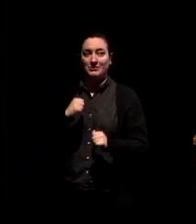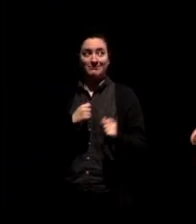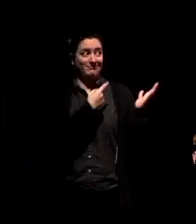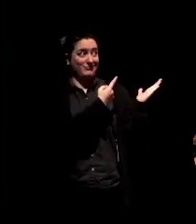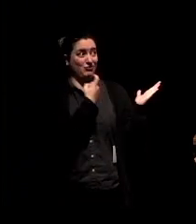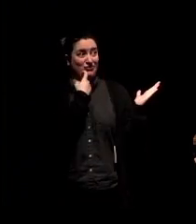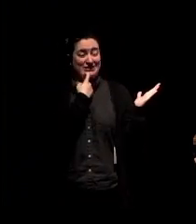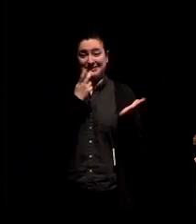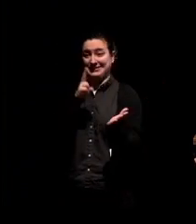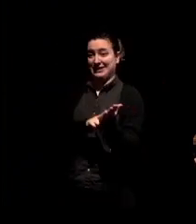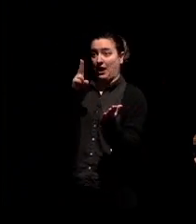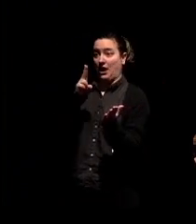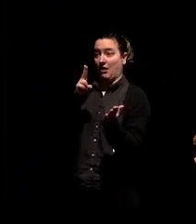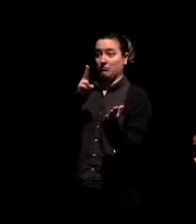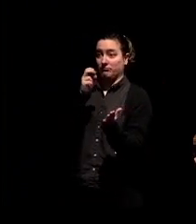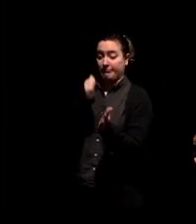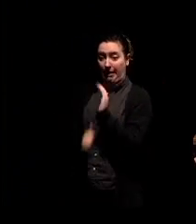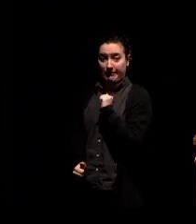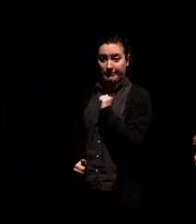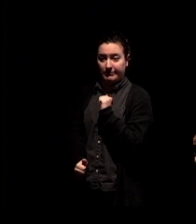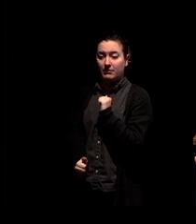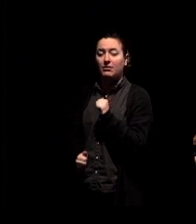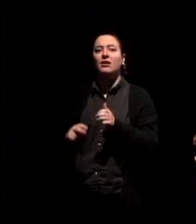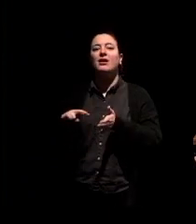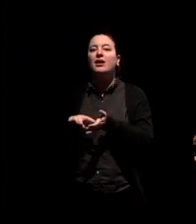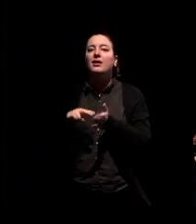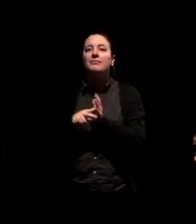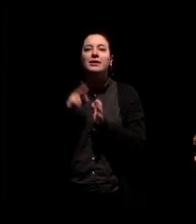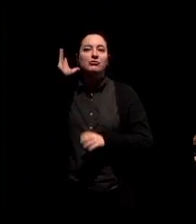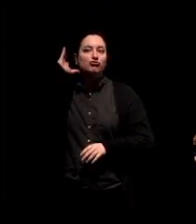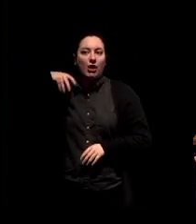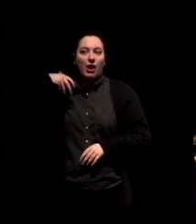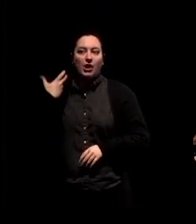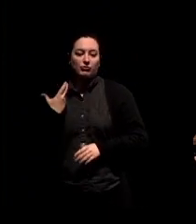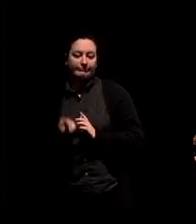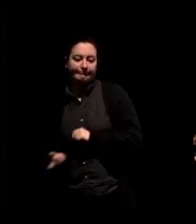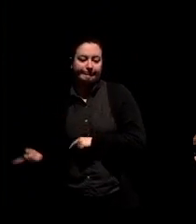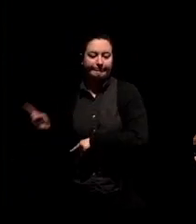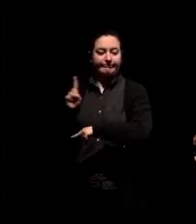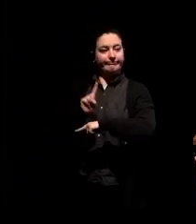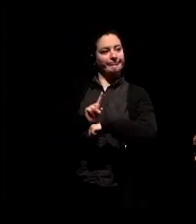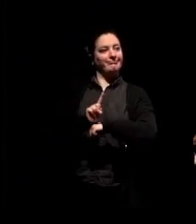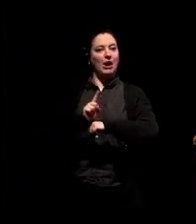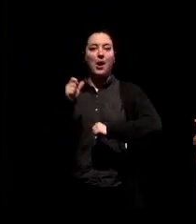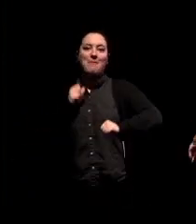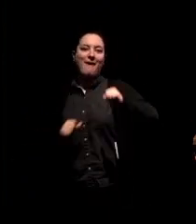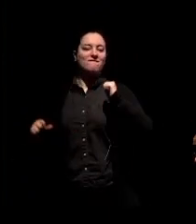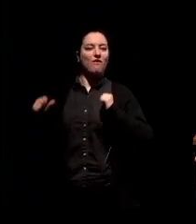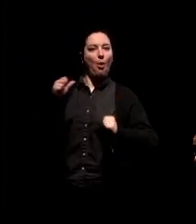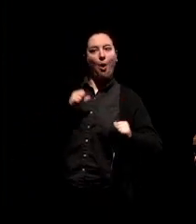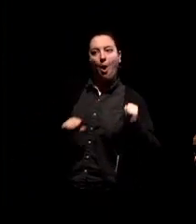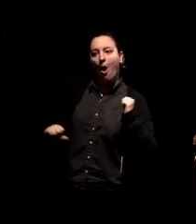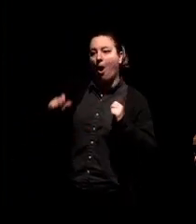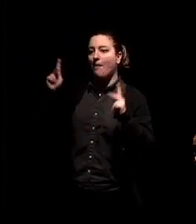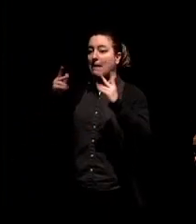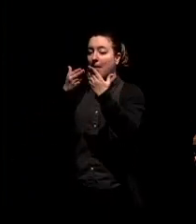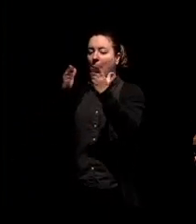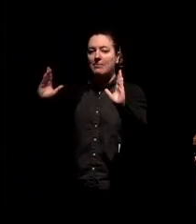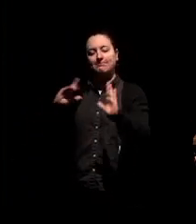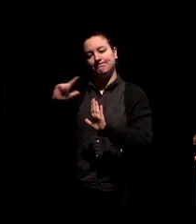where drag queens cannot perform in public, on public spaces, or in front of children, including libraries and